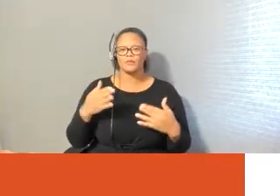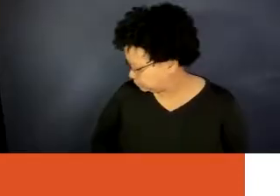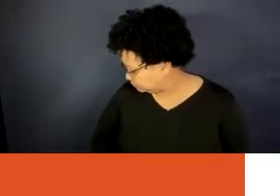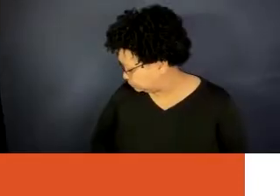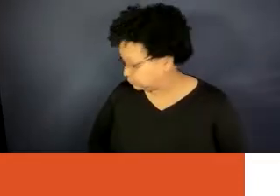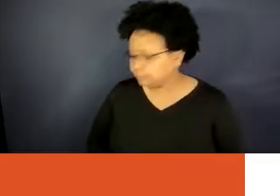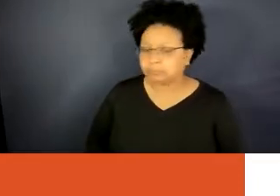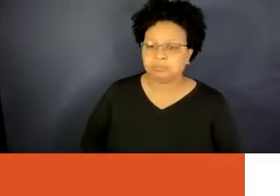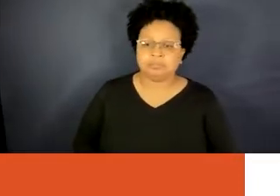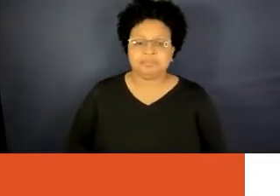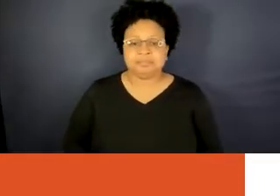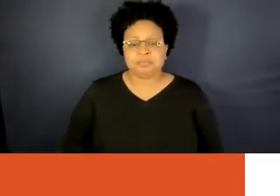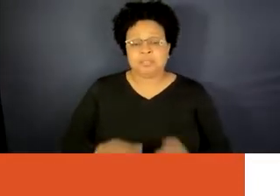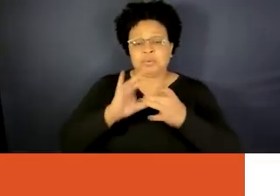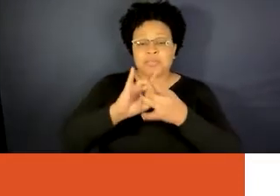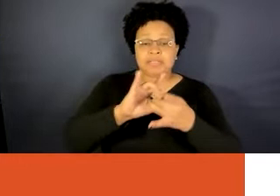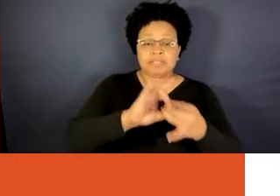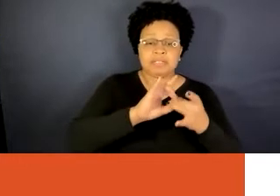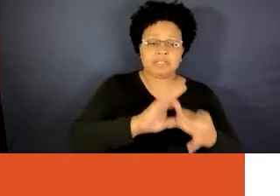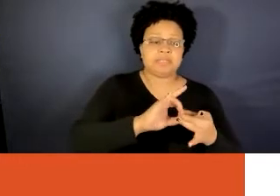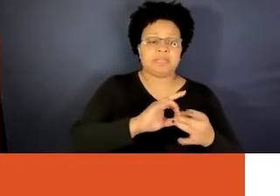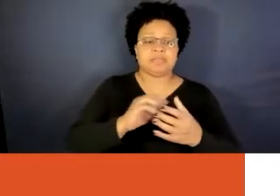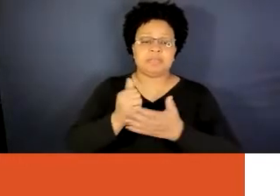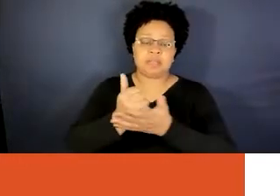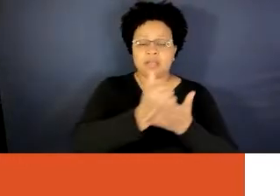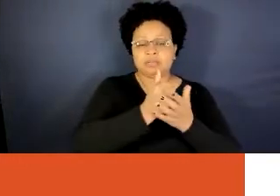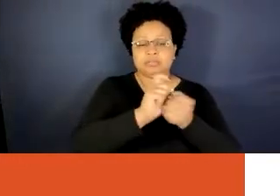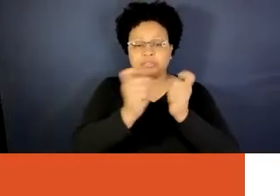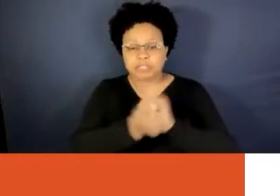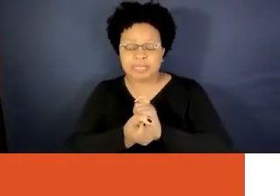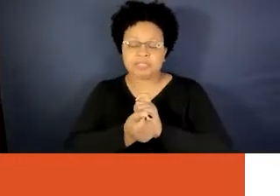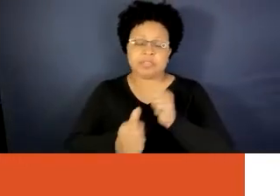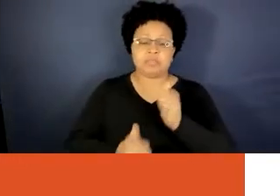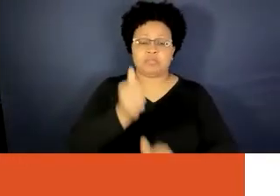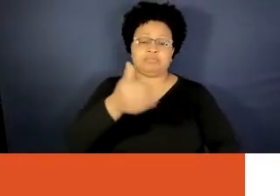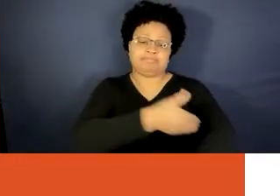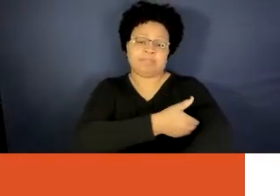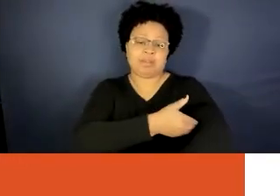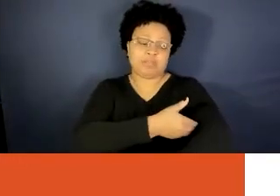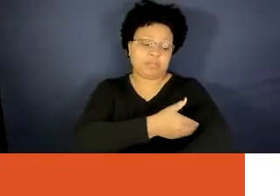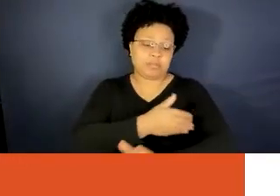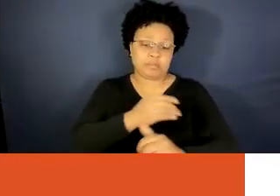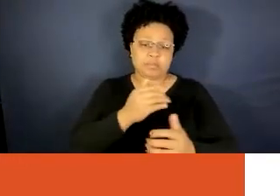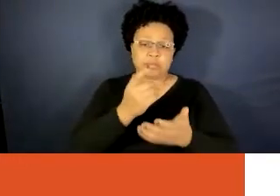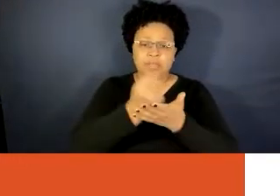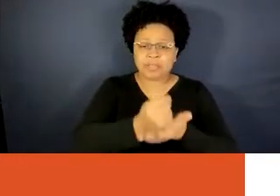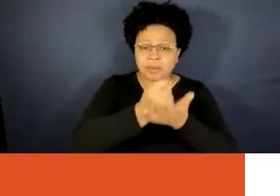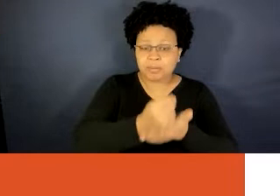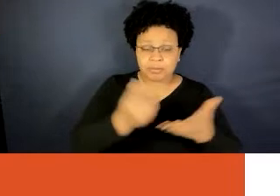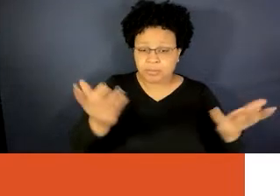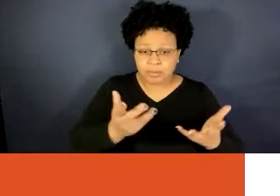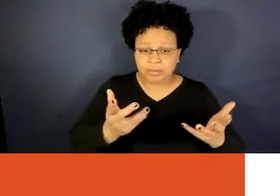the agents of change, and the most powerful therapy is love. I heard the songwriter